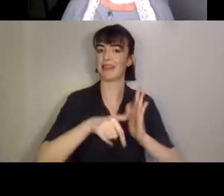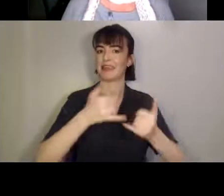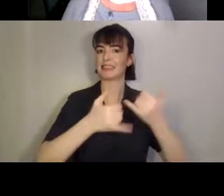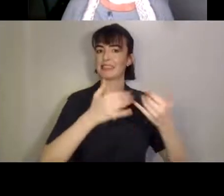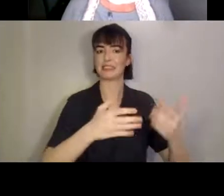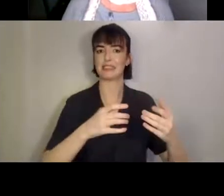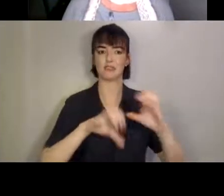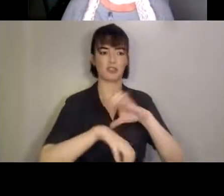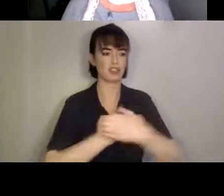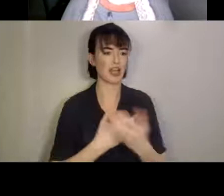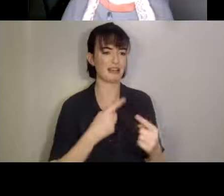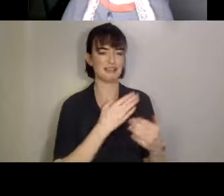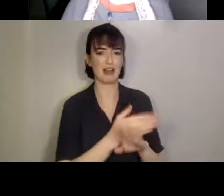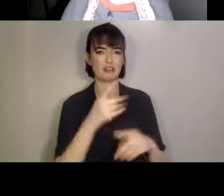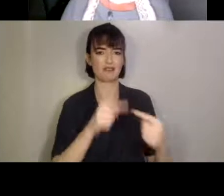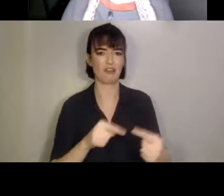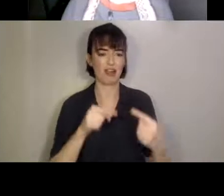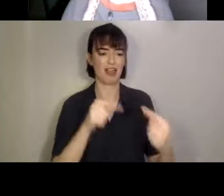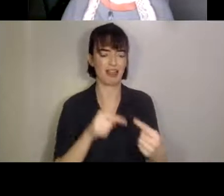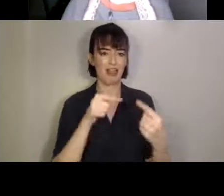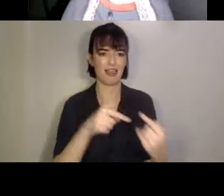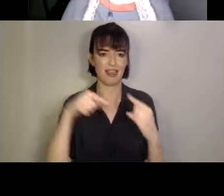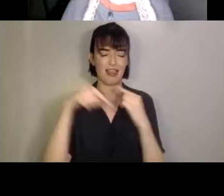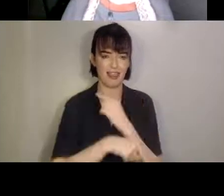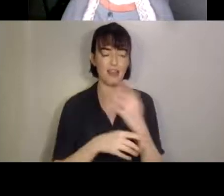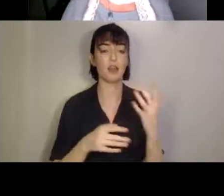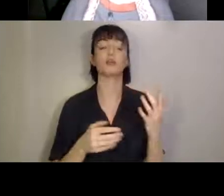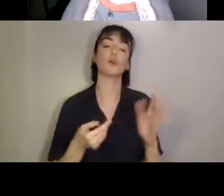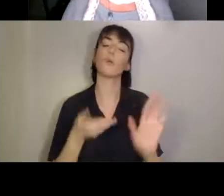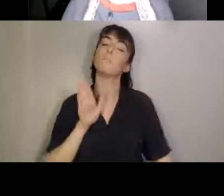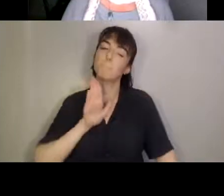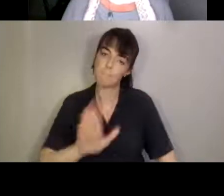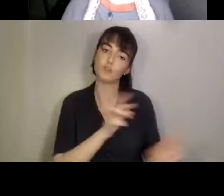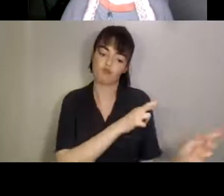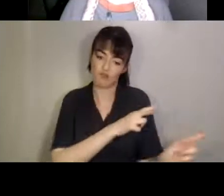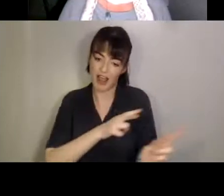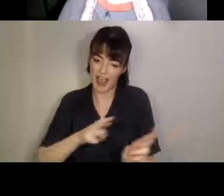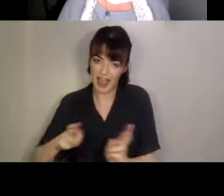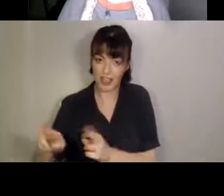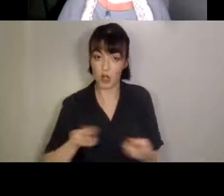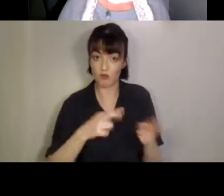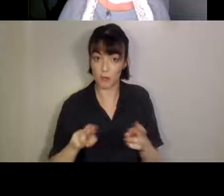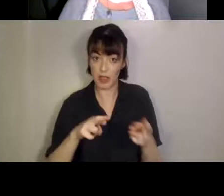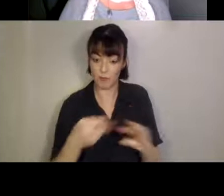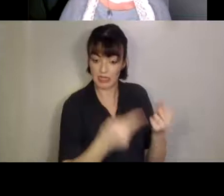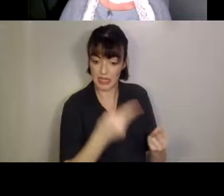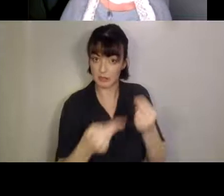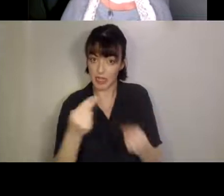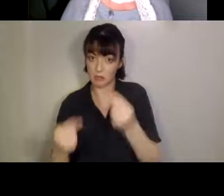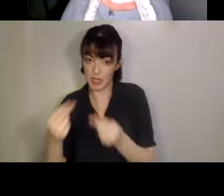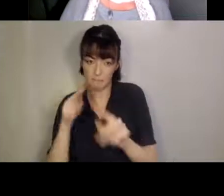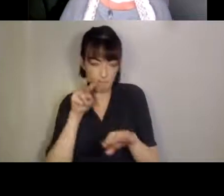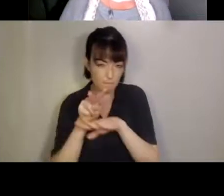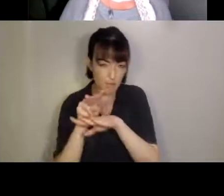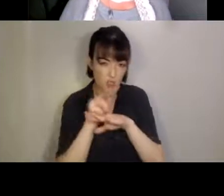They deteriorate, if you like, in their performance. So we need to be regularly repeating our assessment to monitor their progress throughout